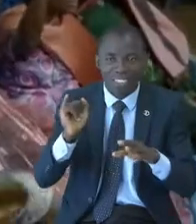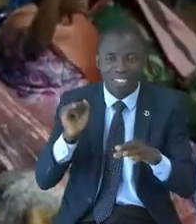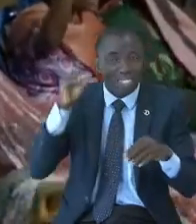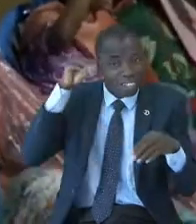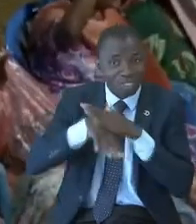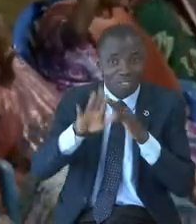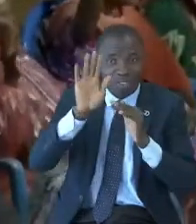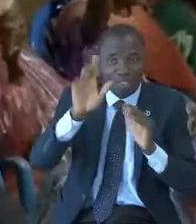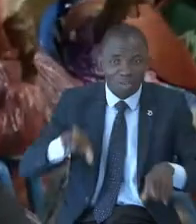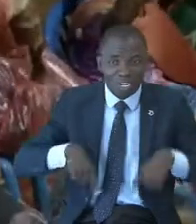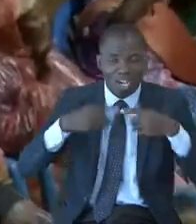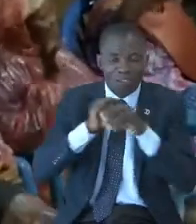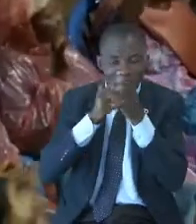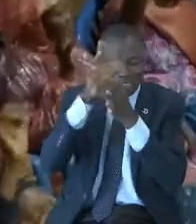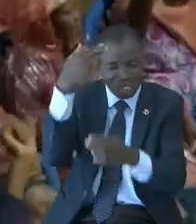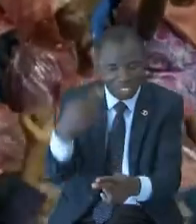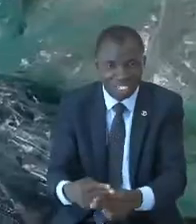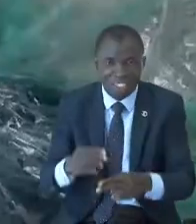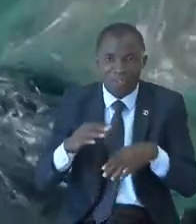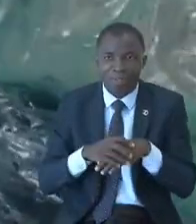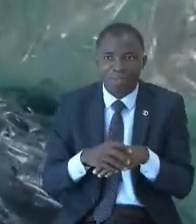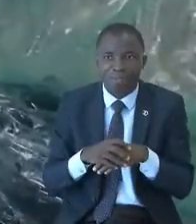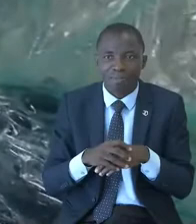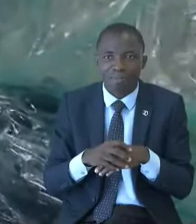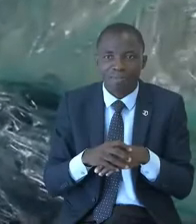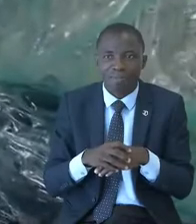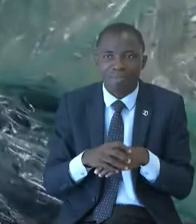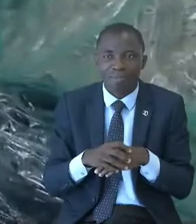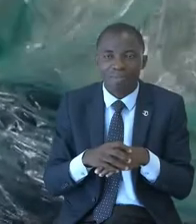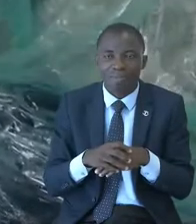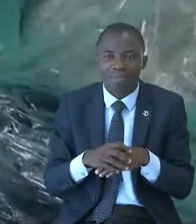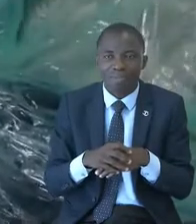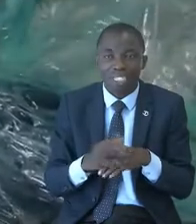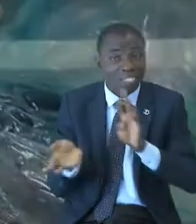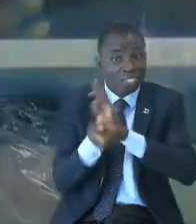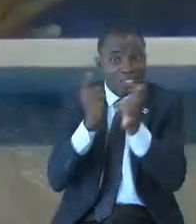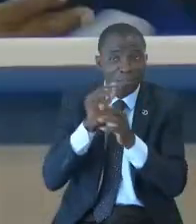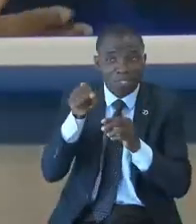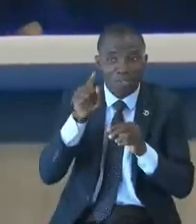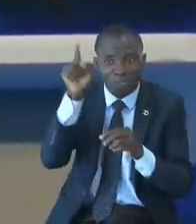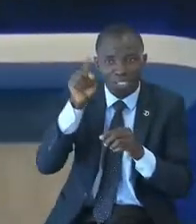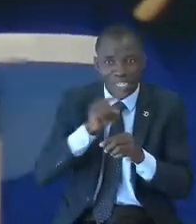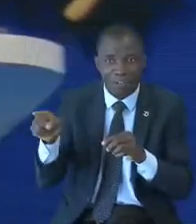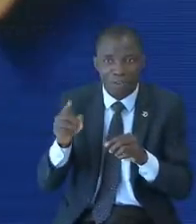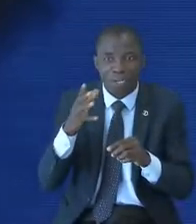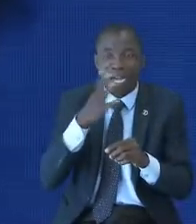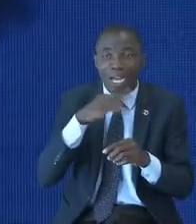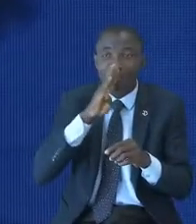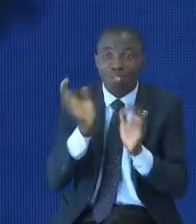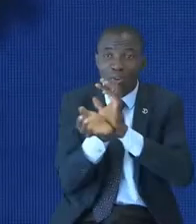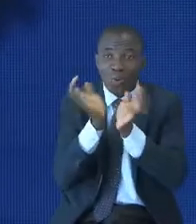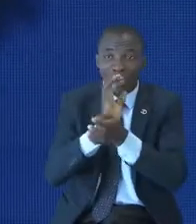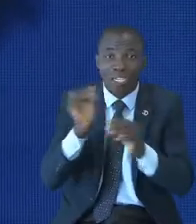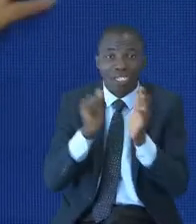in your life in Jesus' name. Repent ye therefore and be converted, that